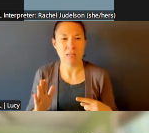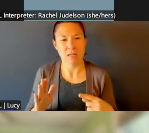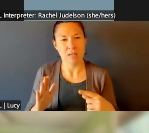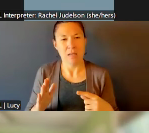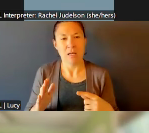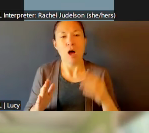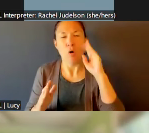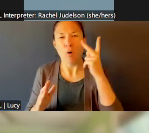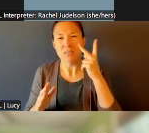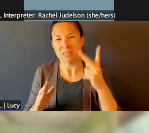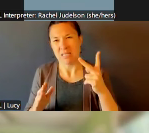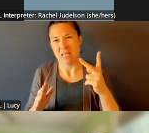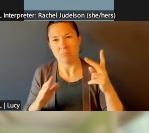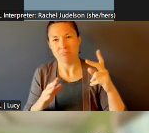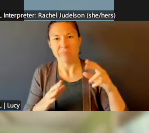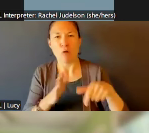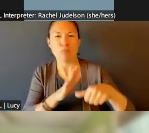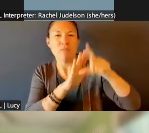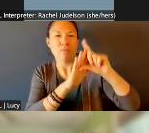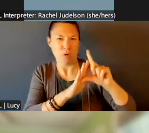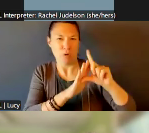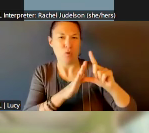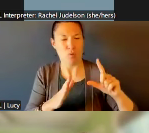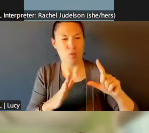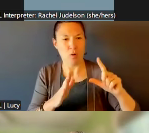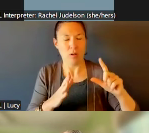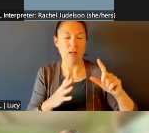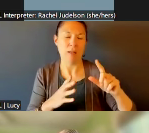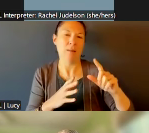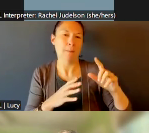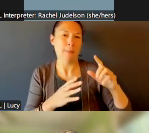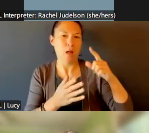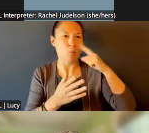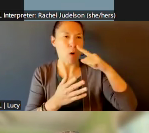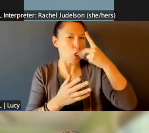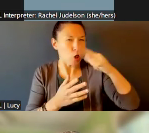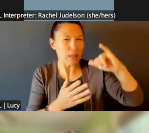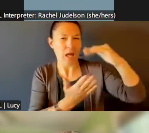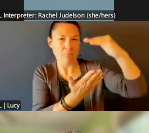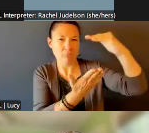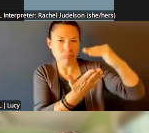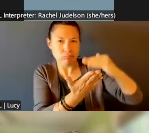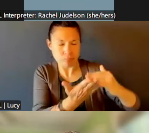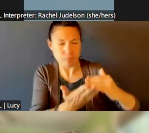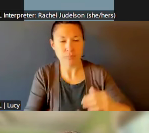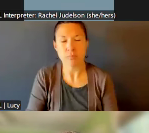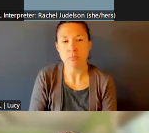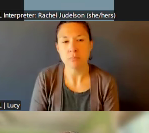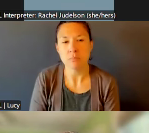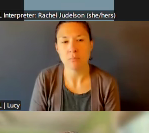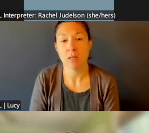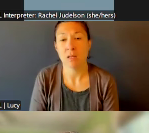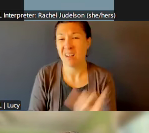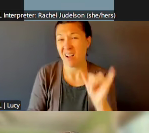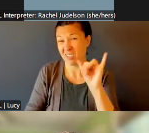an example of this. Don't be afraid to praise, even if the abstract is mediocre, or